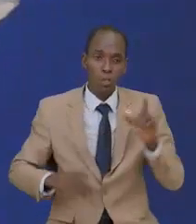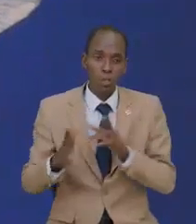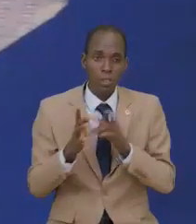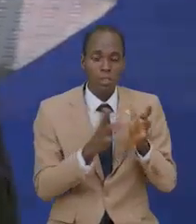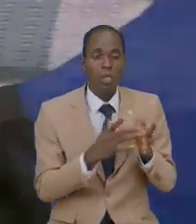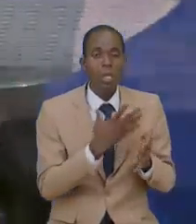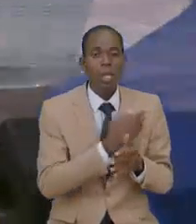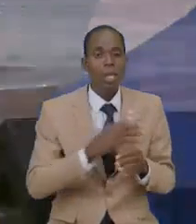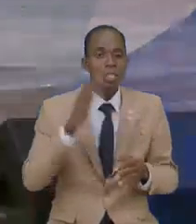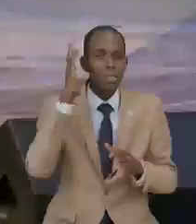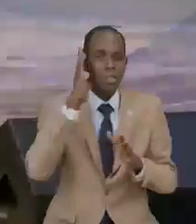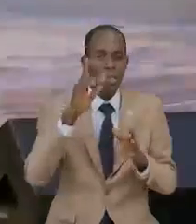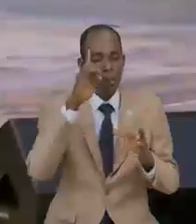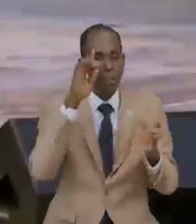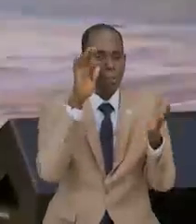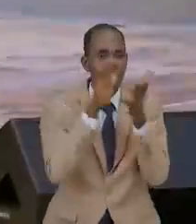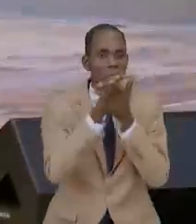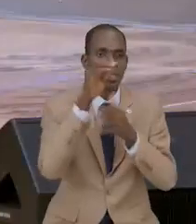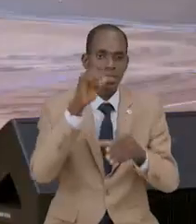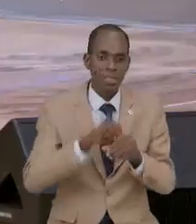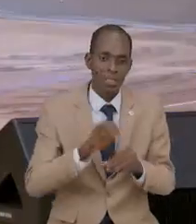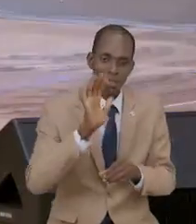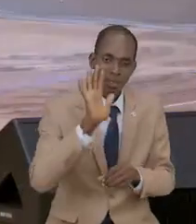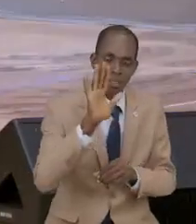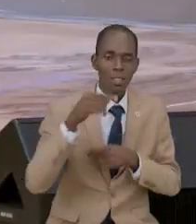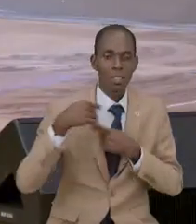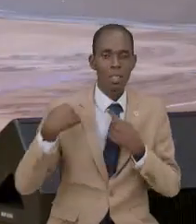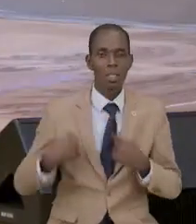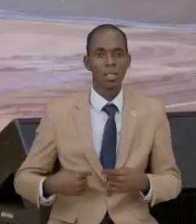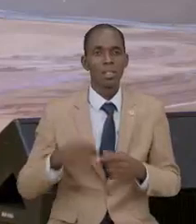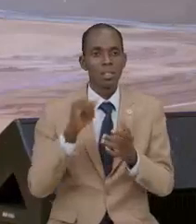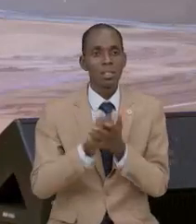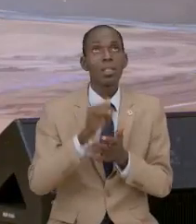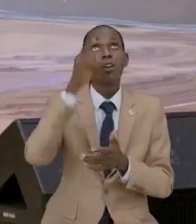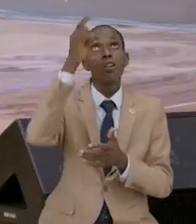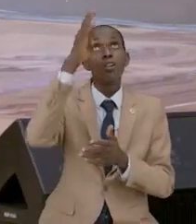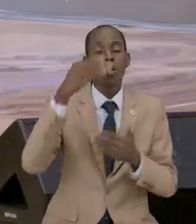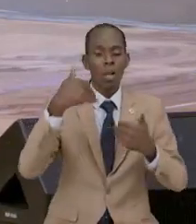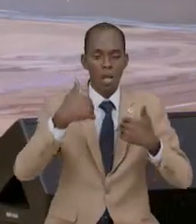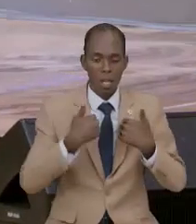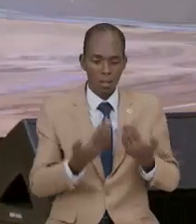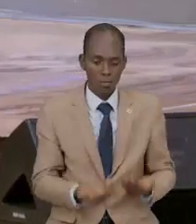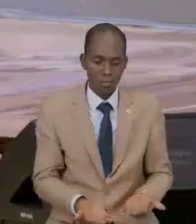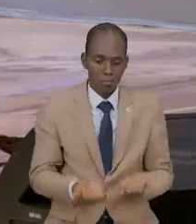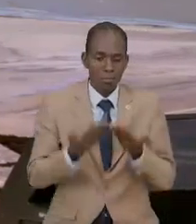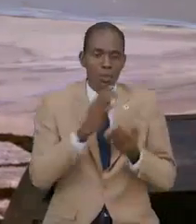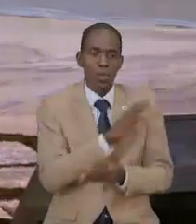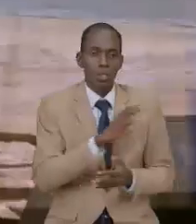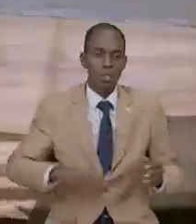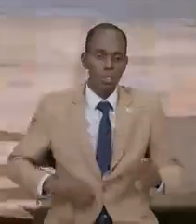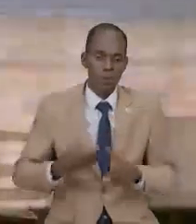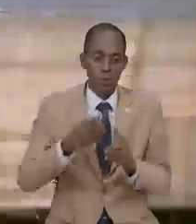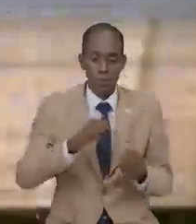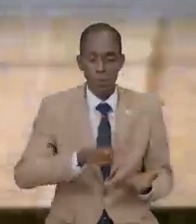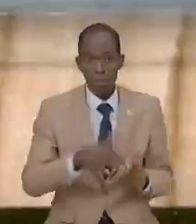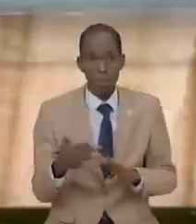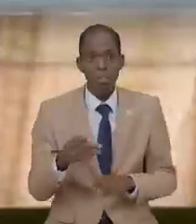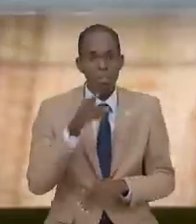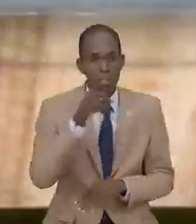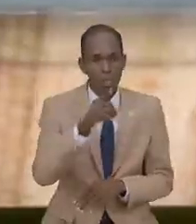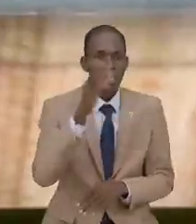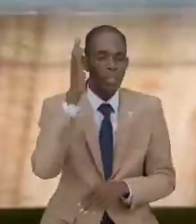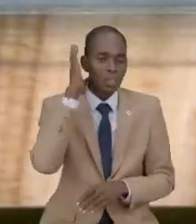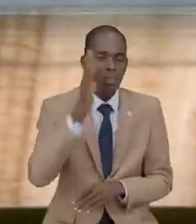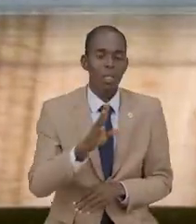shalt believe in thine heart that God has raised him from the dead, thou